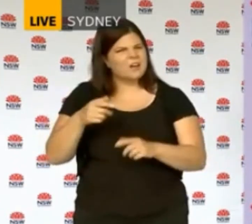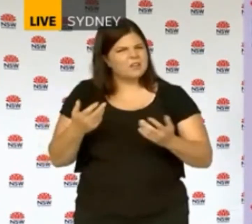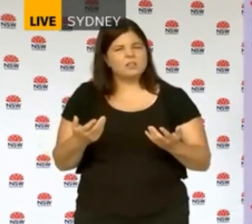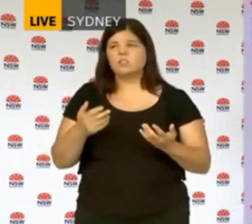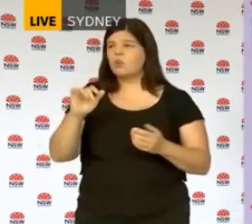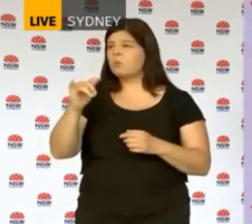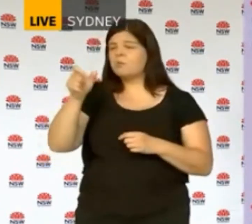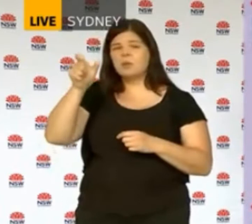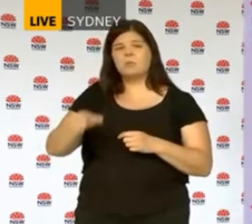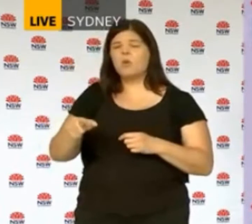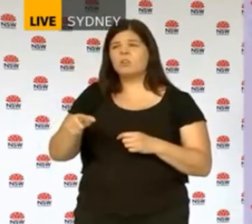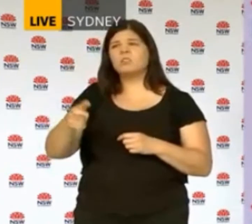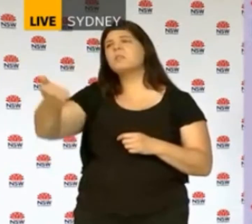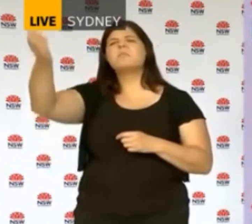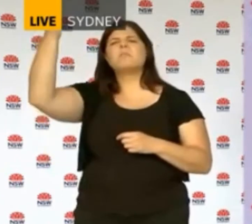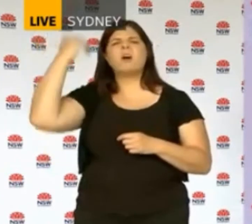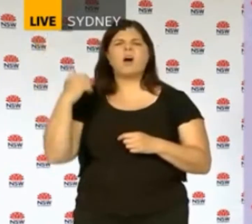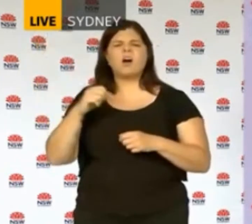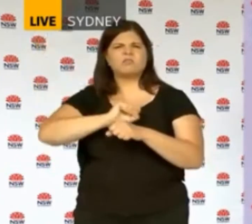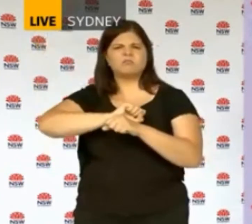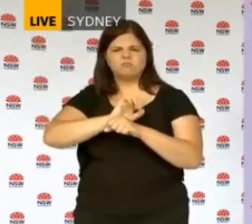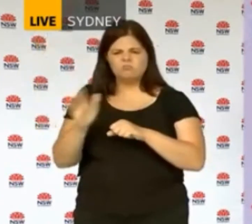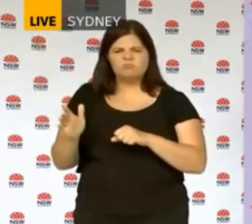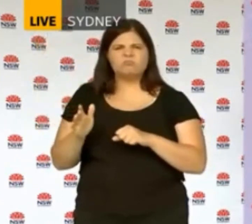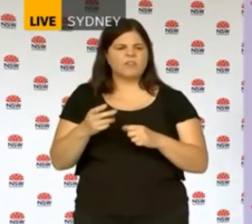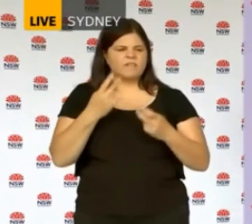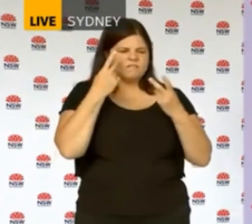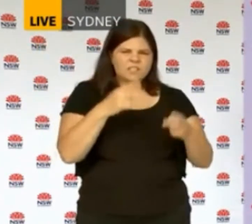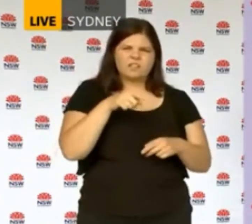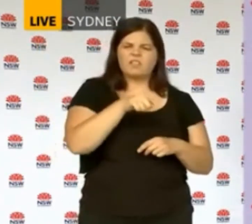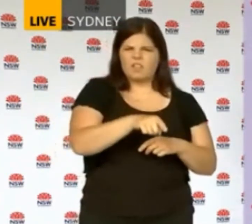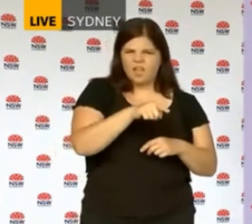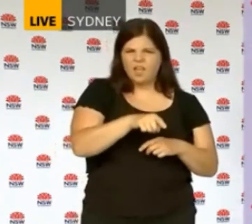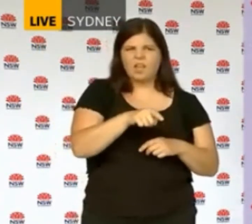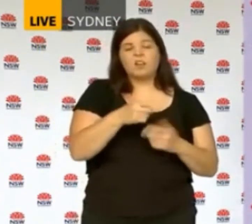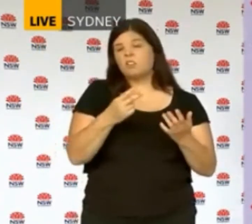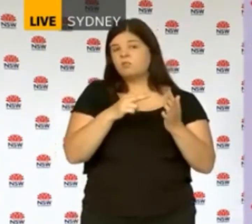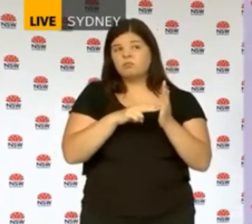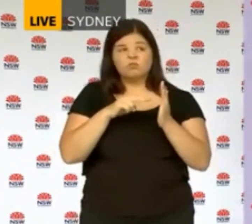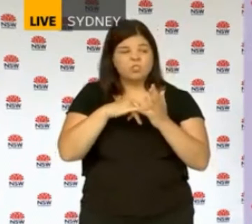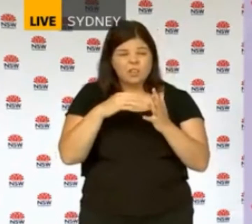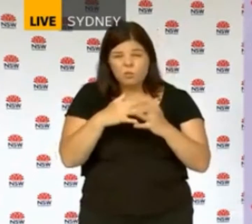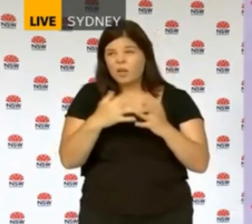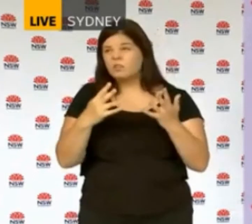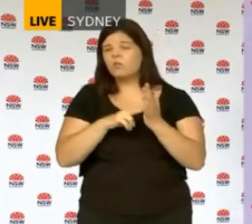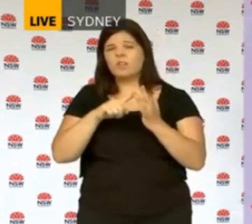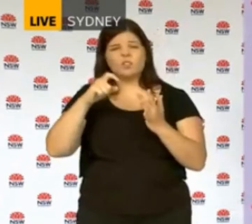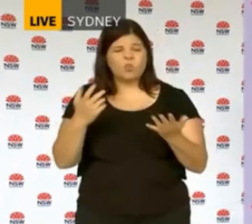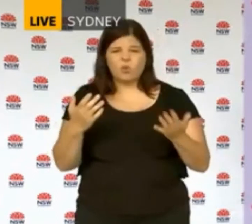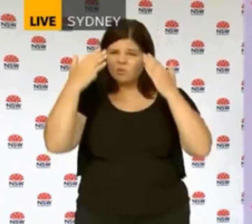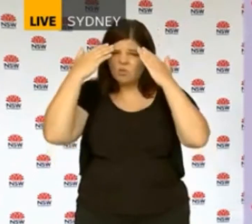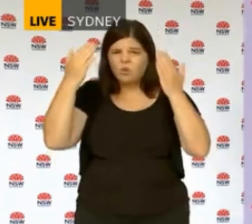that someone who has cleared the infection from either New South Wales, Victoria, or a returned traveller